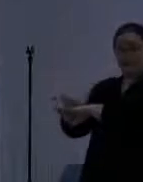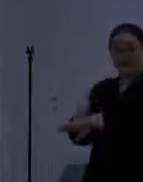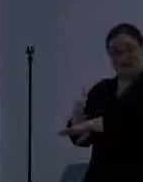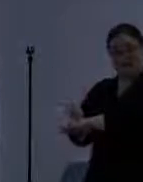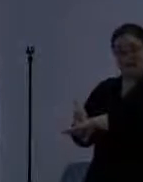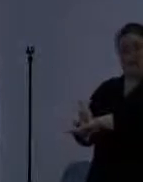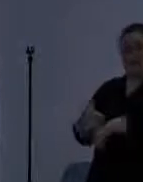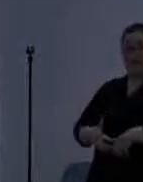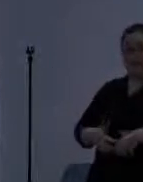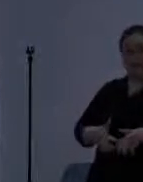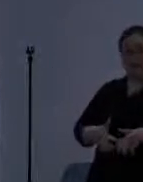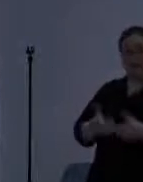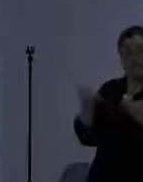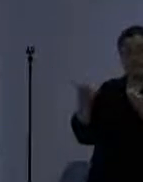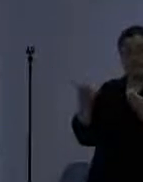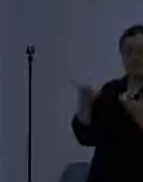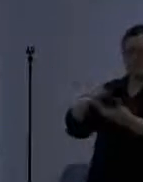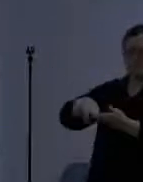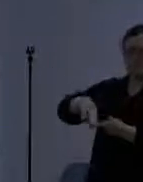come through has been